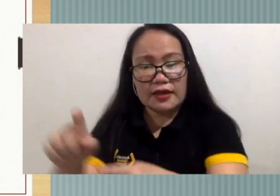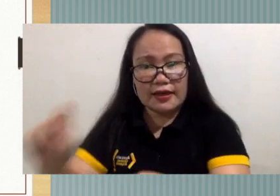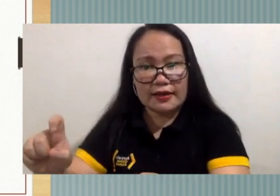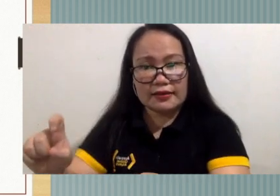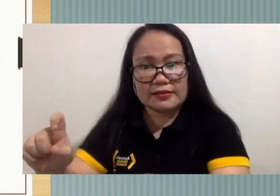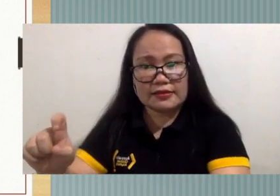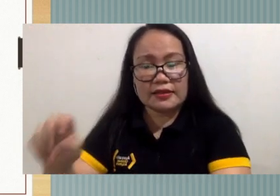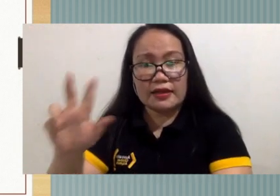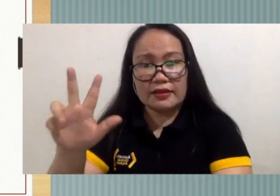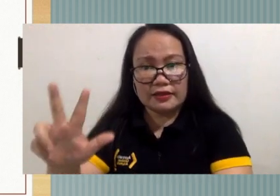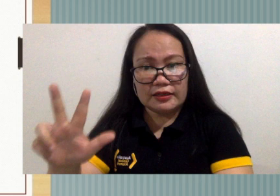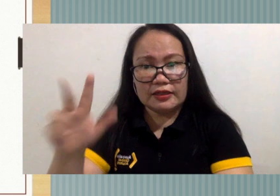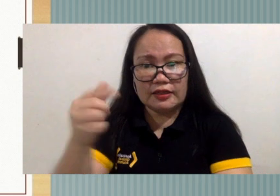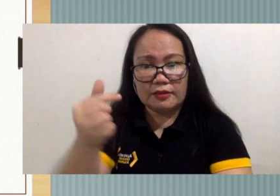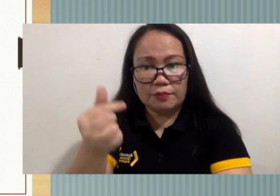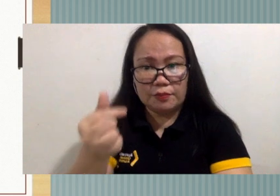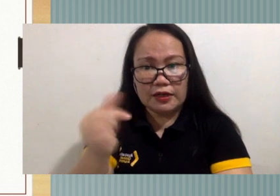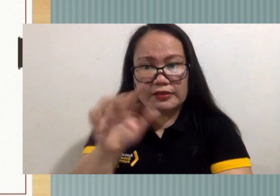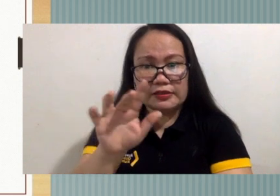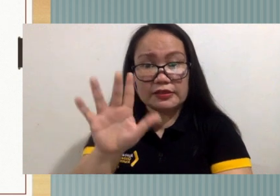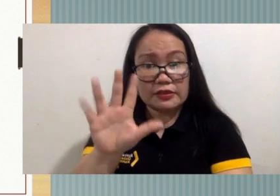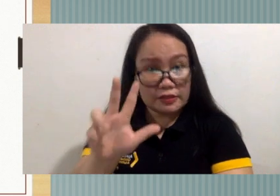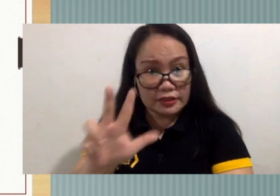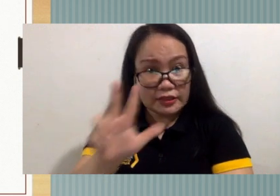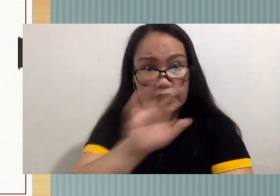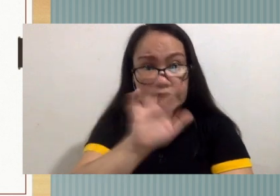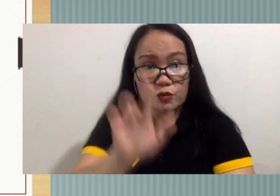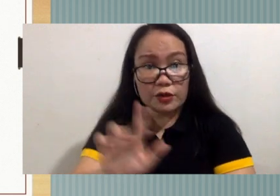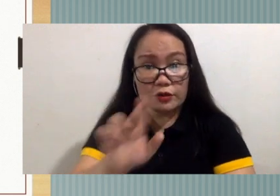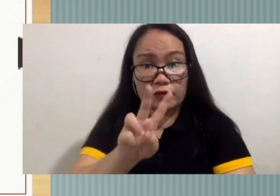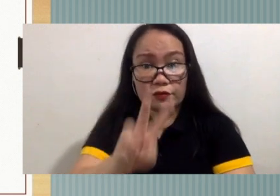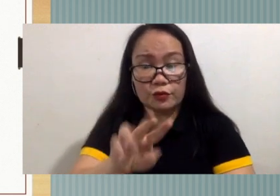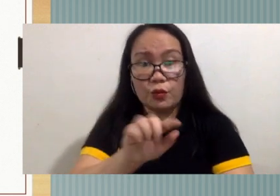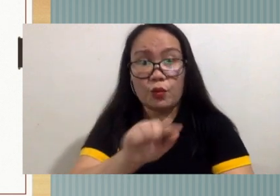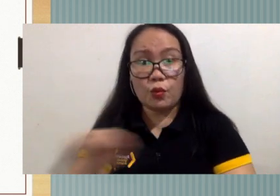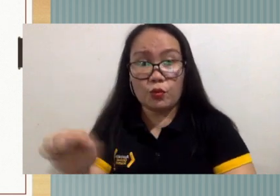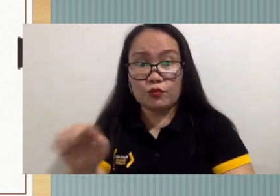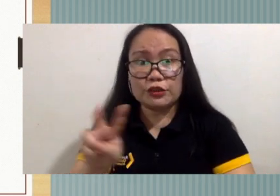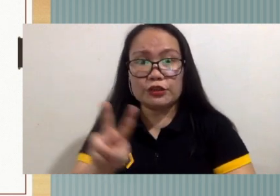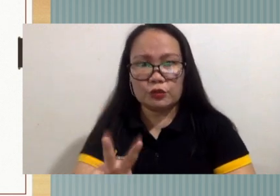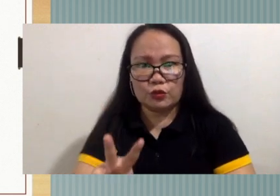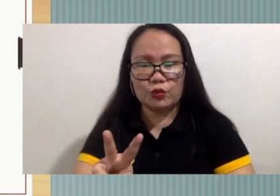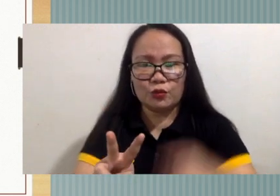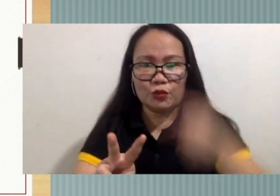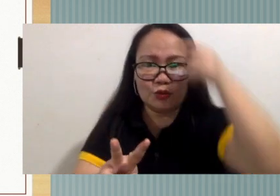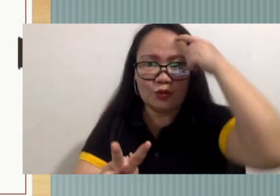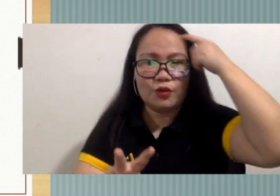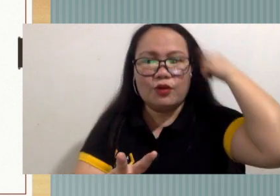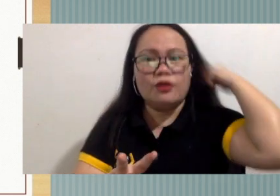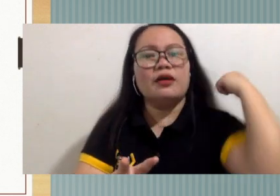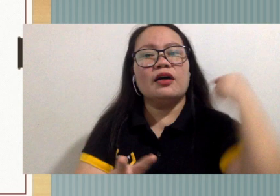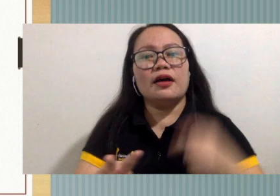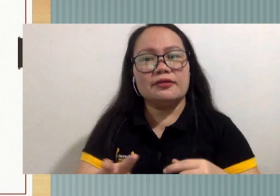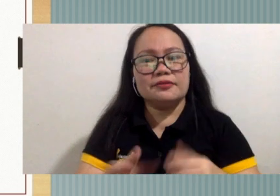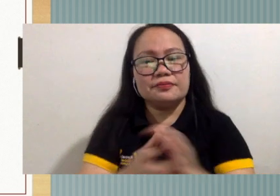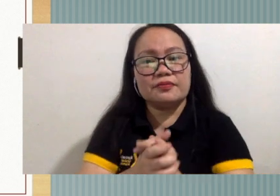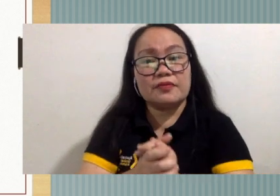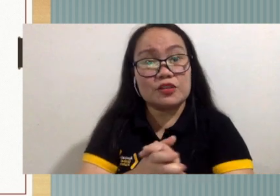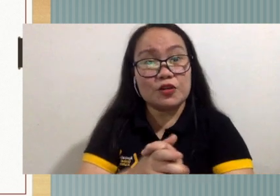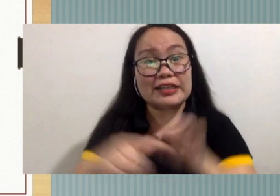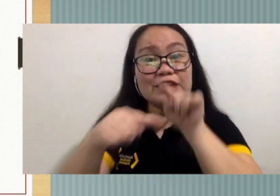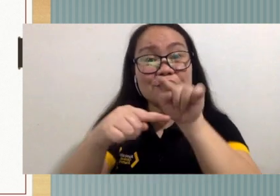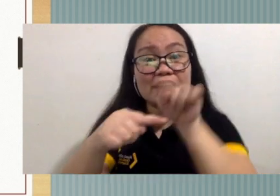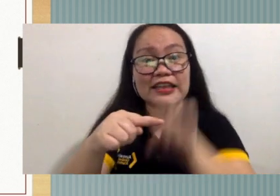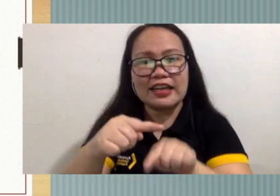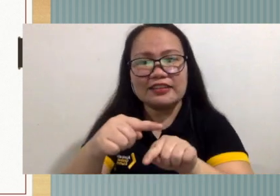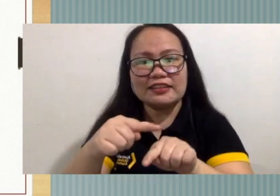have now x is equal to 3 plus 3 square root of 2 over 2. So, bakit naging x?